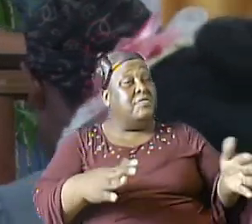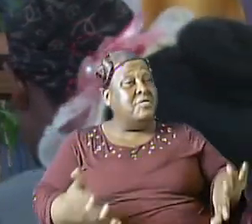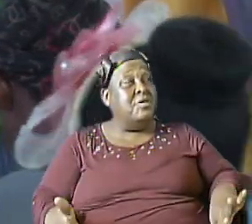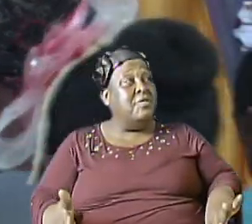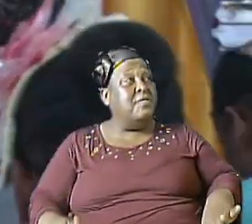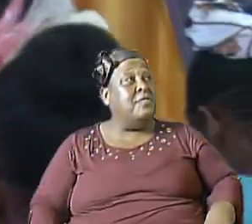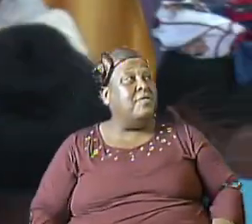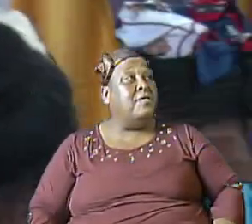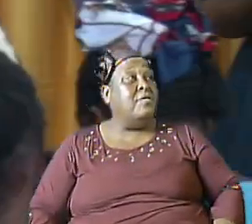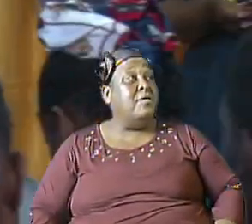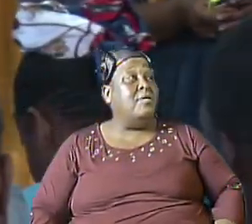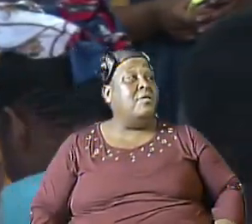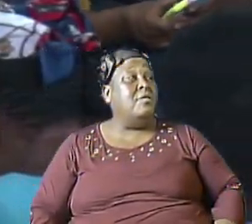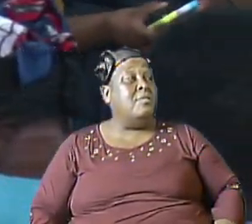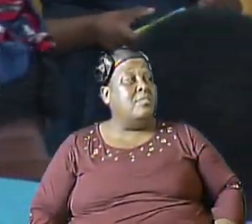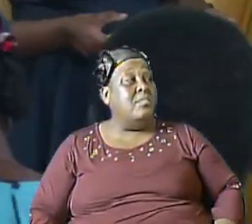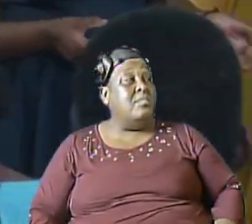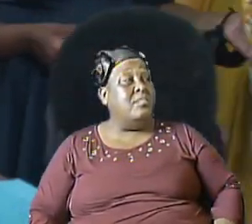of death.